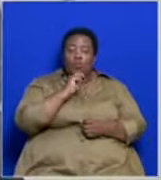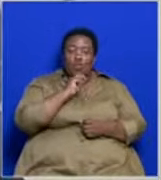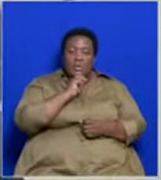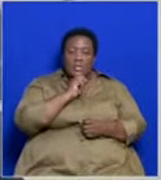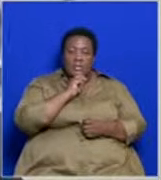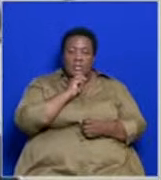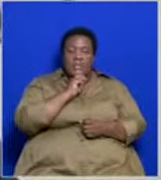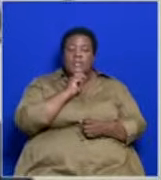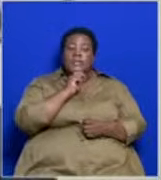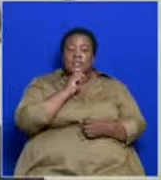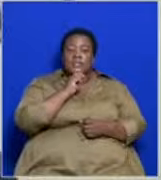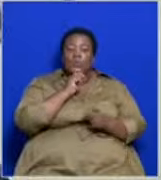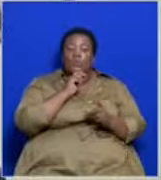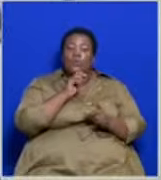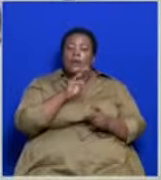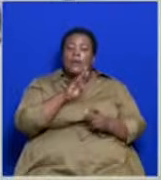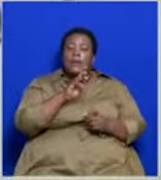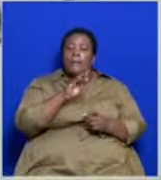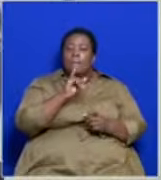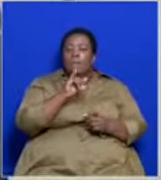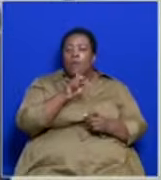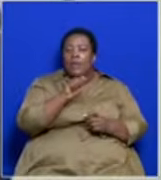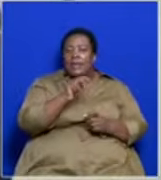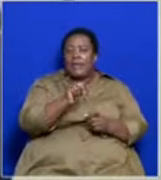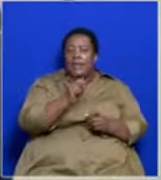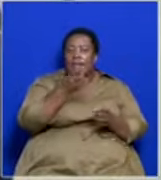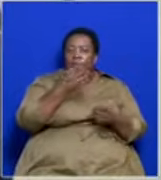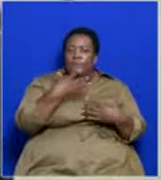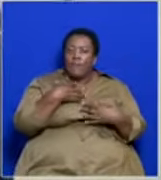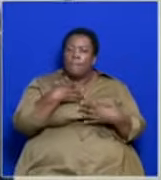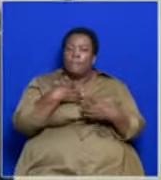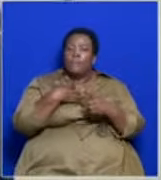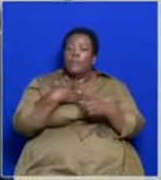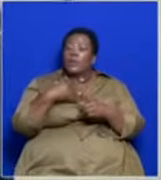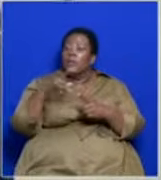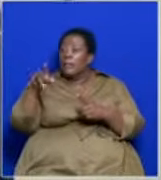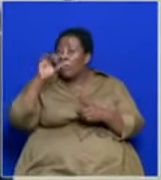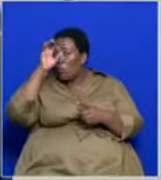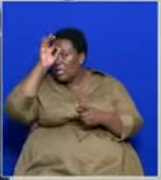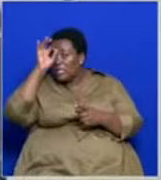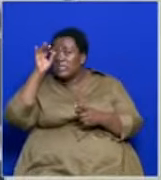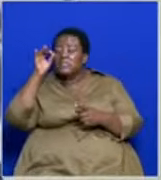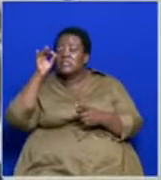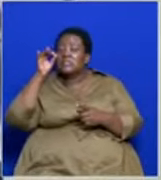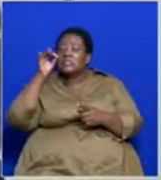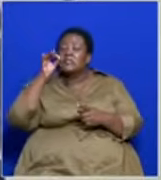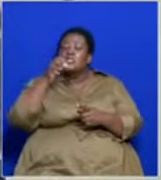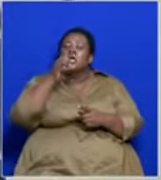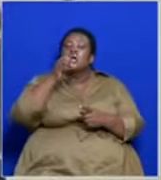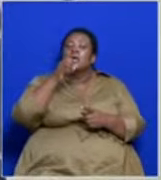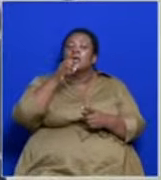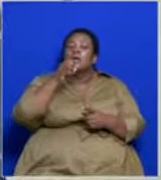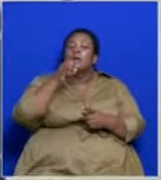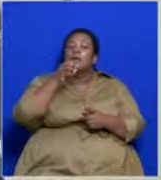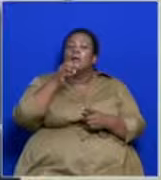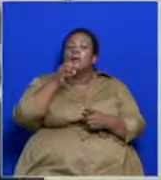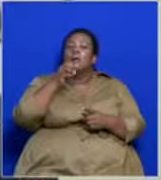to Boxburg EMPD pound. I went there to see my truck and found it